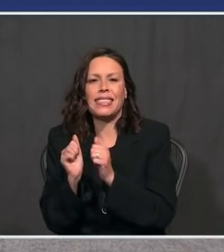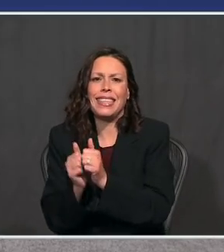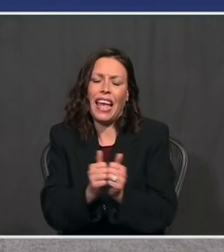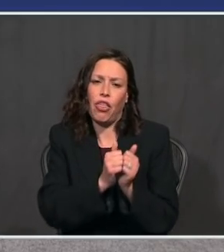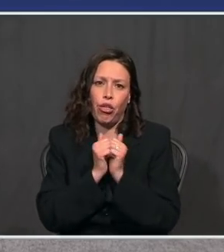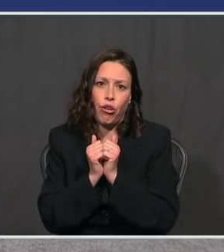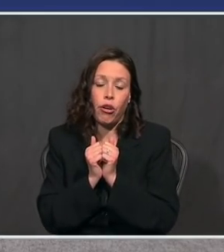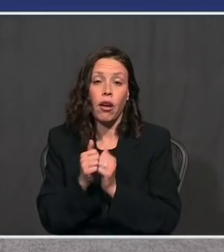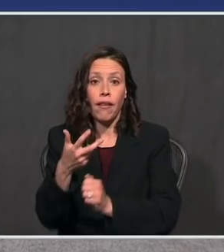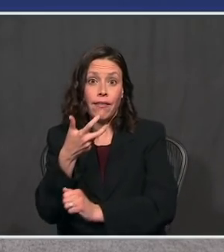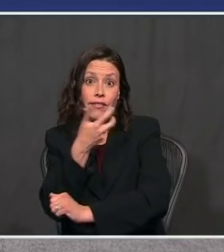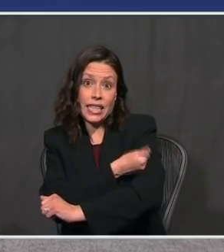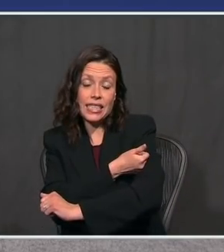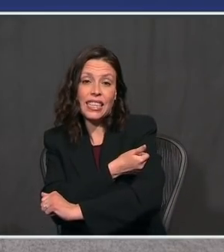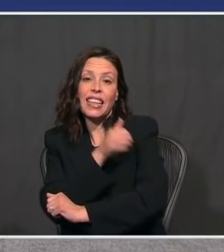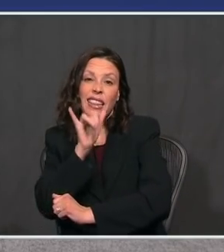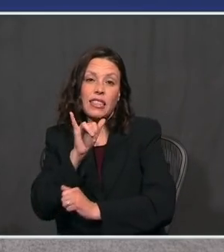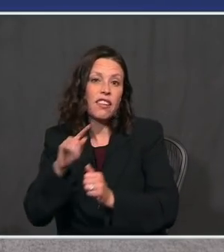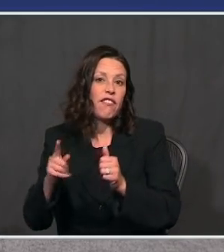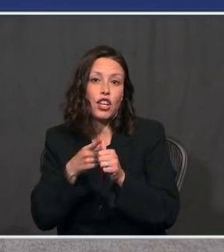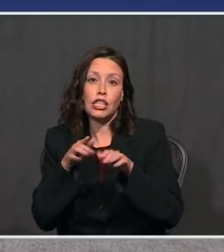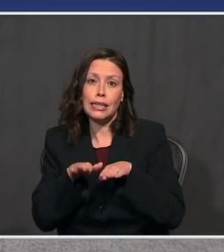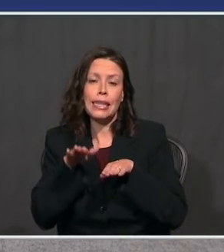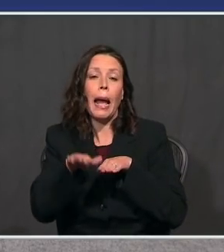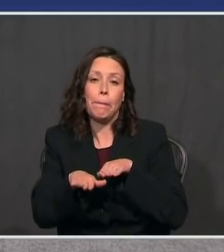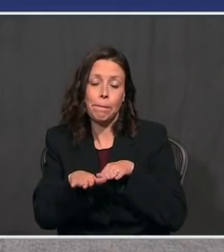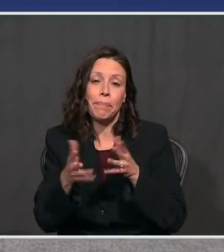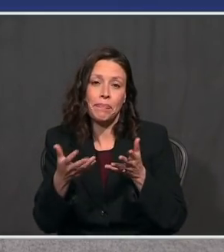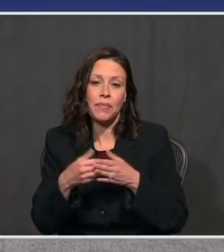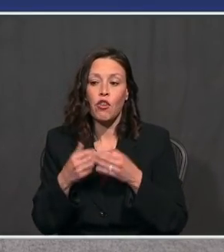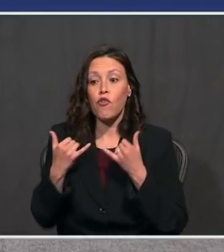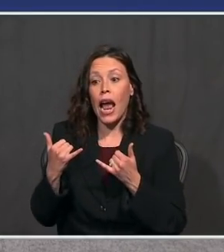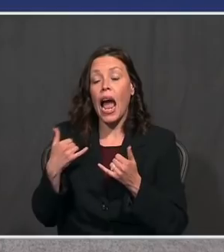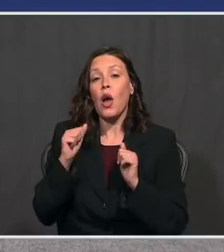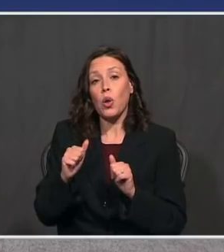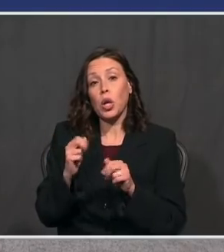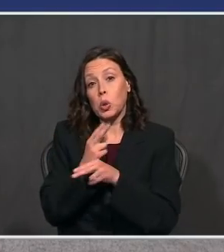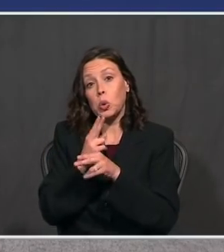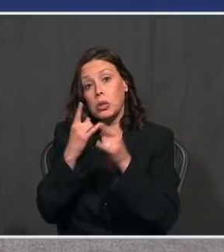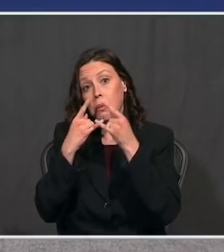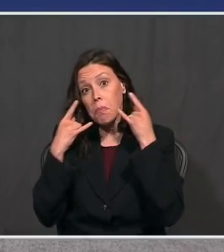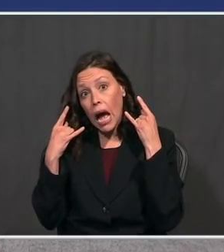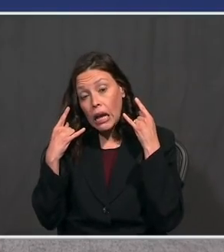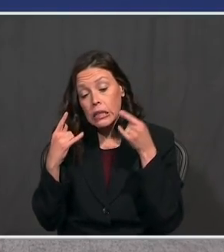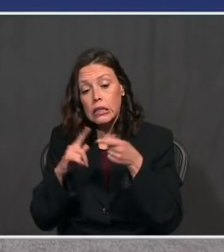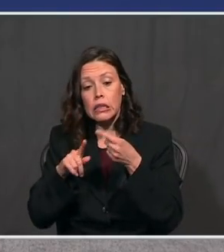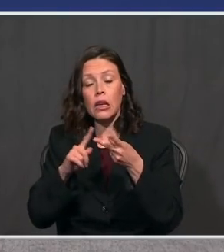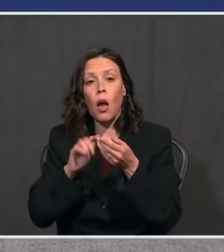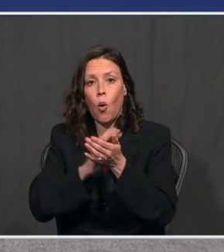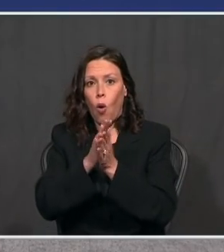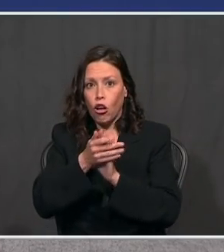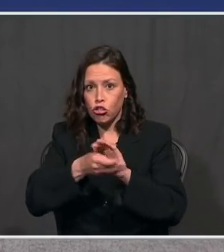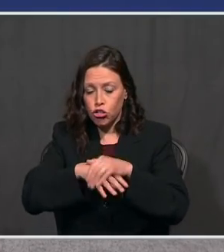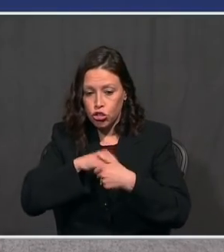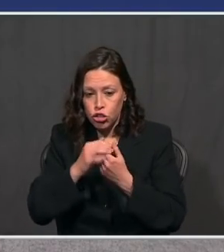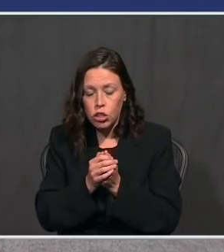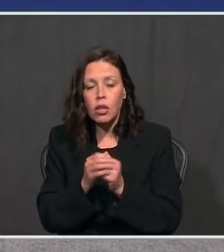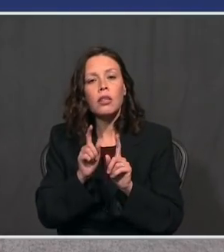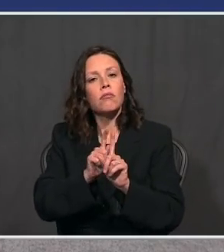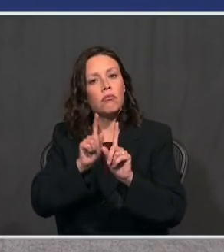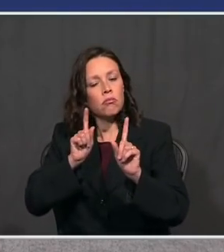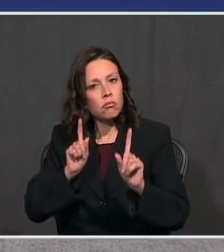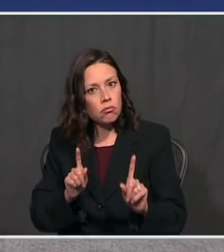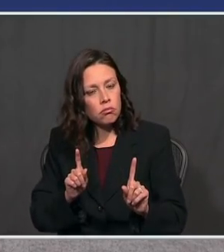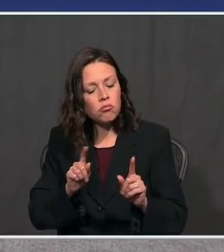And getting vaccinated is kind of the first step there. You know, what we have right now is we can wear masks, we can wash our hands, and we can stay